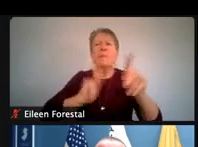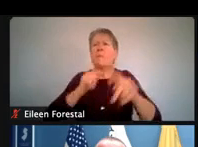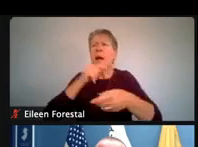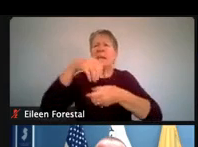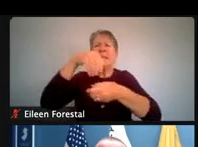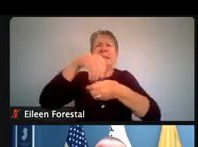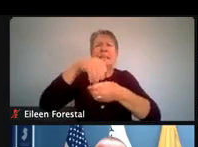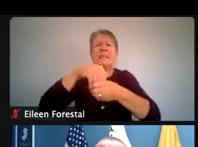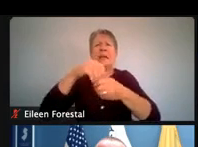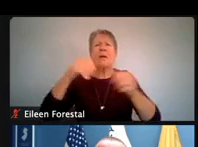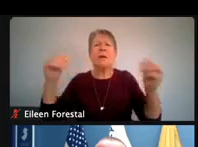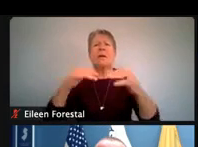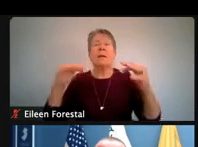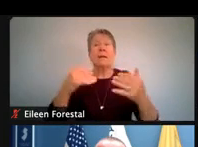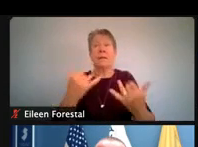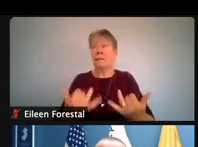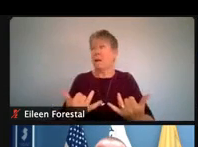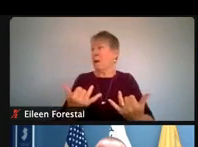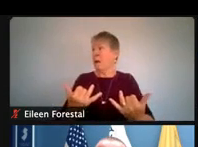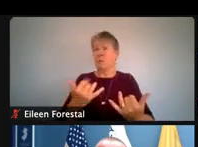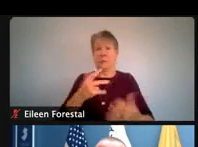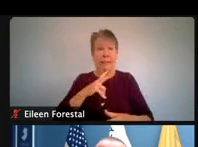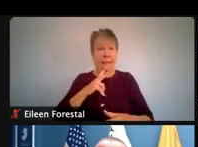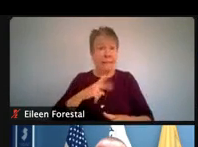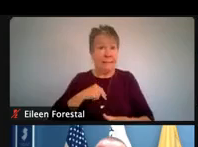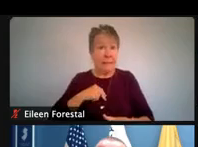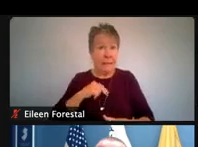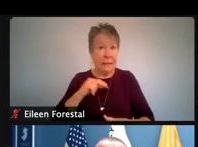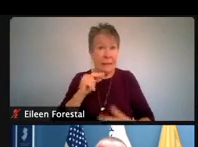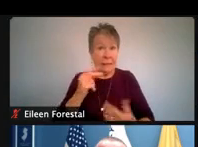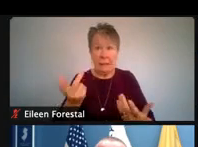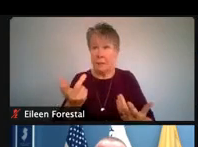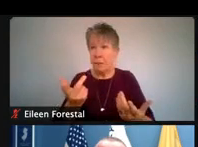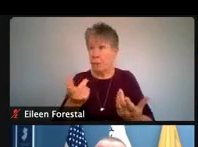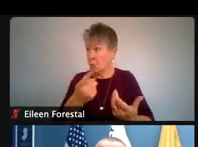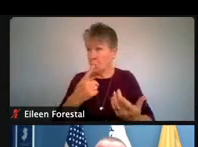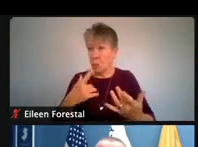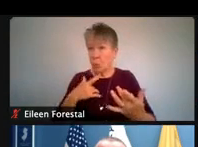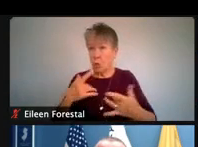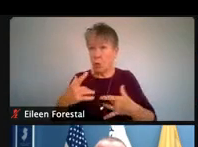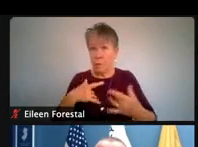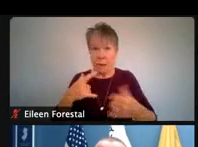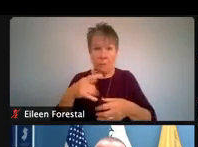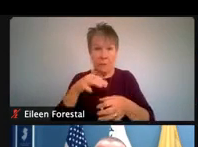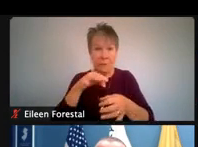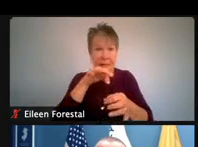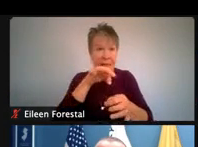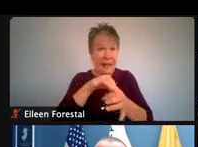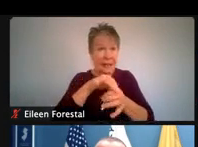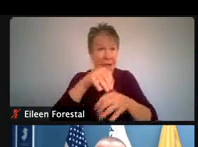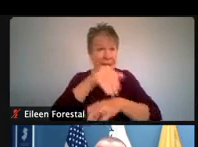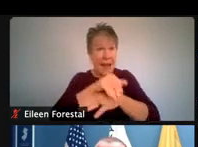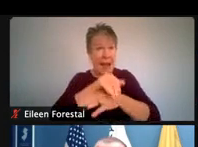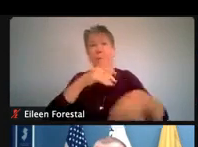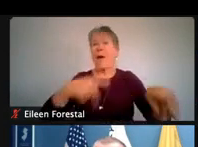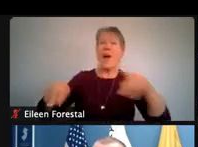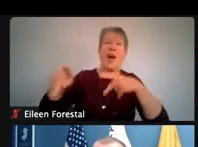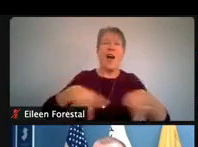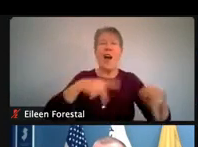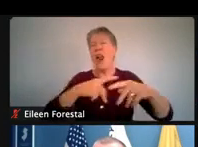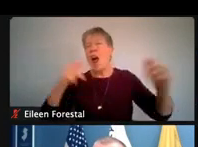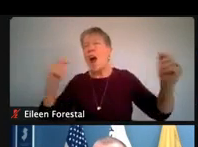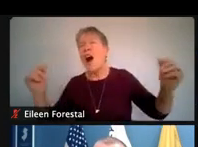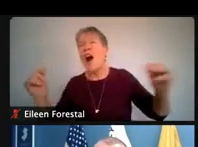about election night parties. I'm hearing about them, a lot of them planned for election night, if that's a concern. And two, about a month ago,